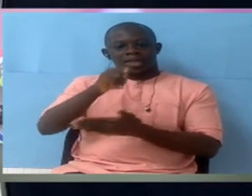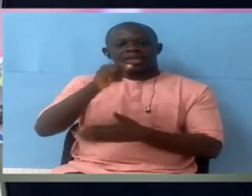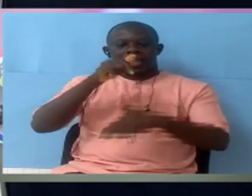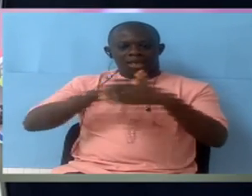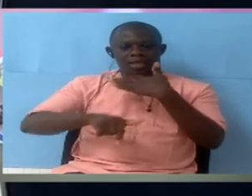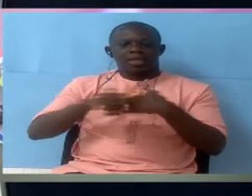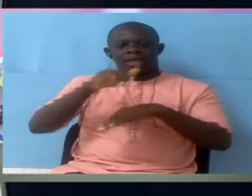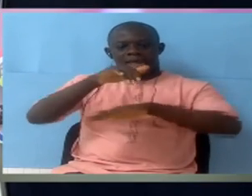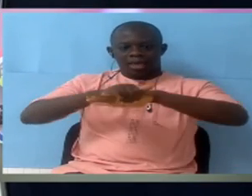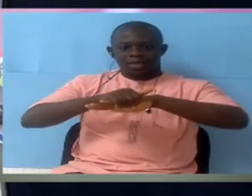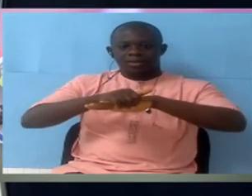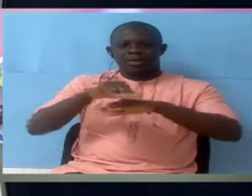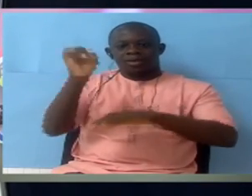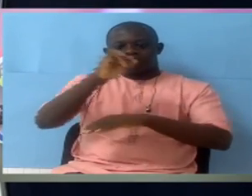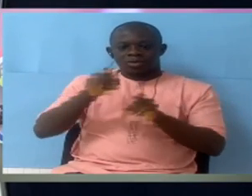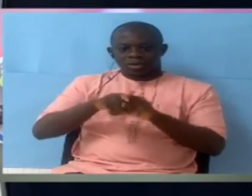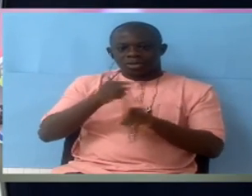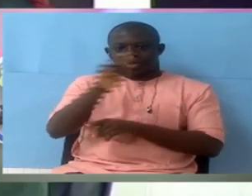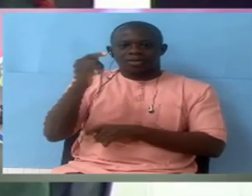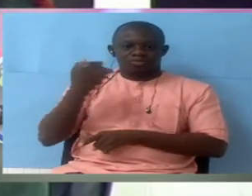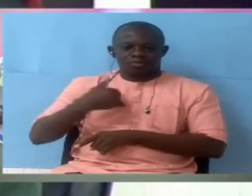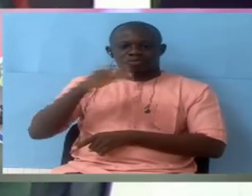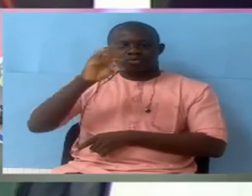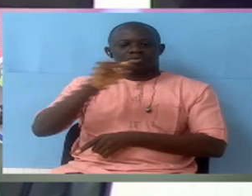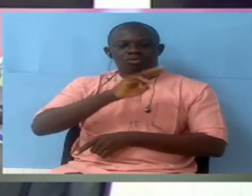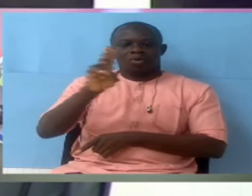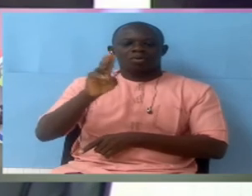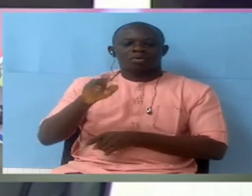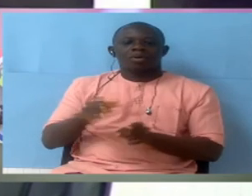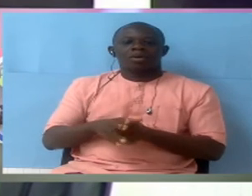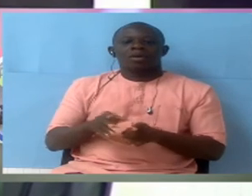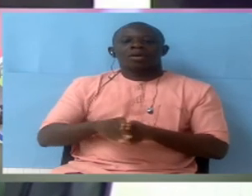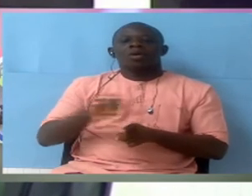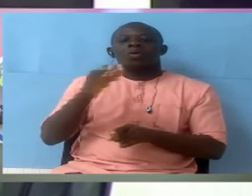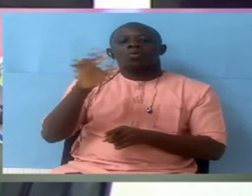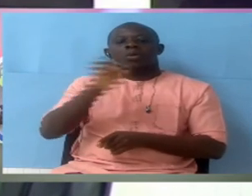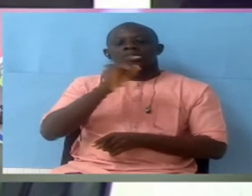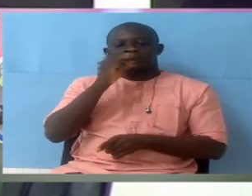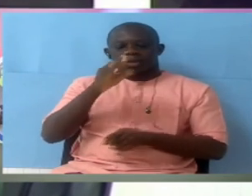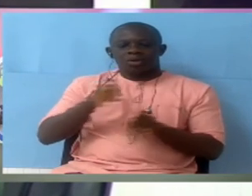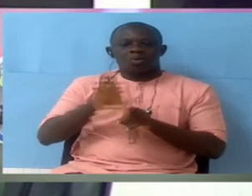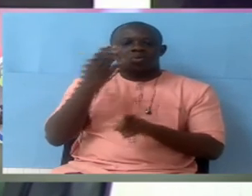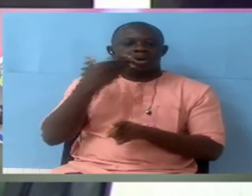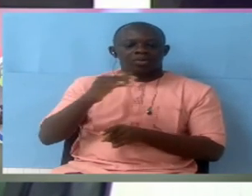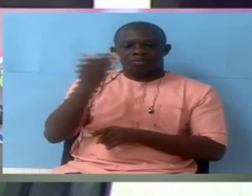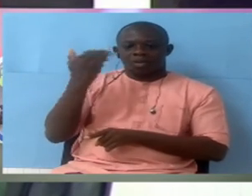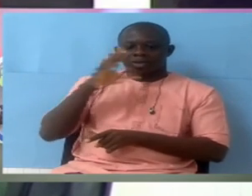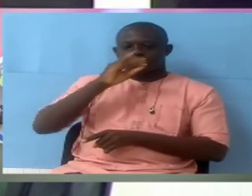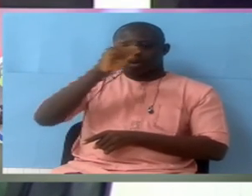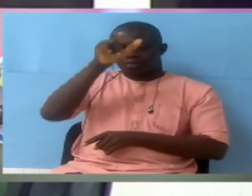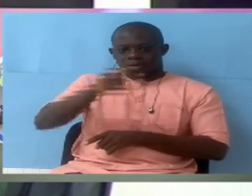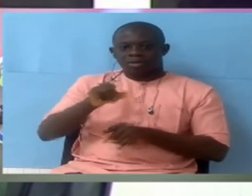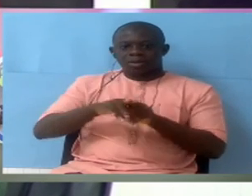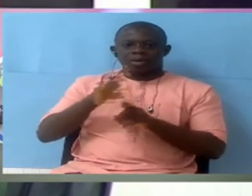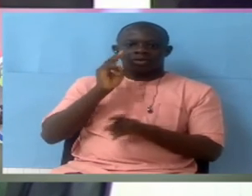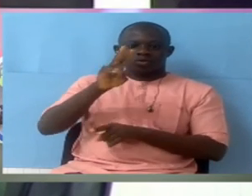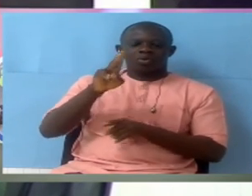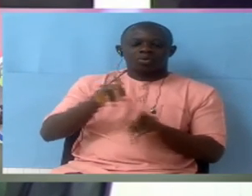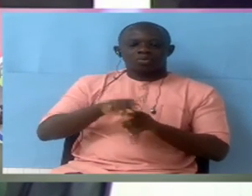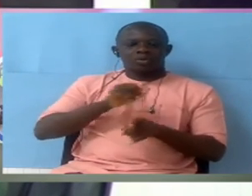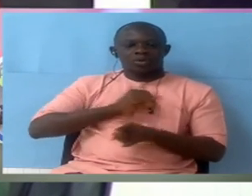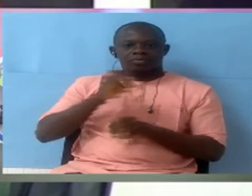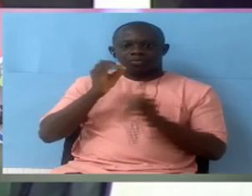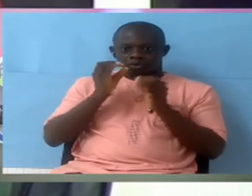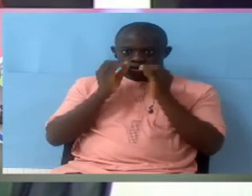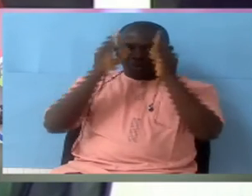they were not doing that? Well, what he said was that when the former speaker saw him, he was so